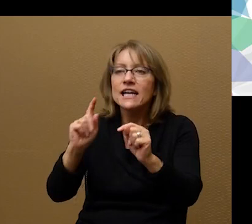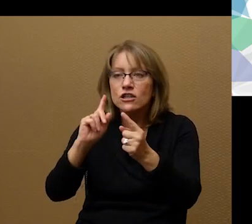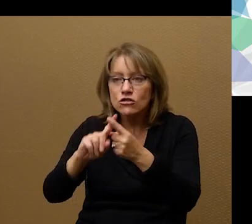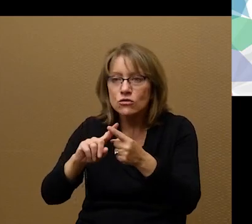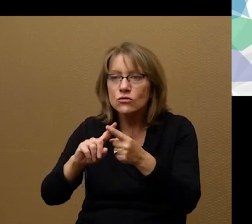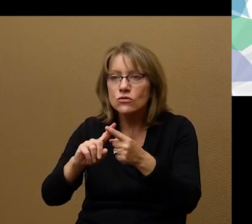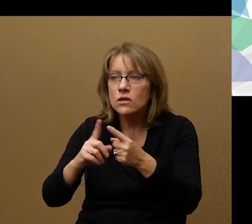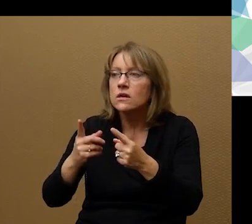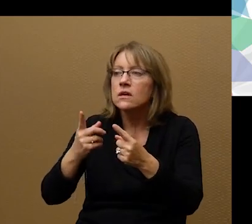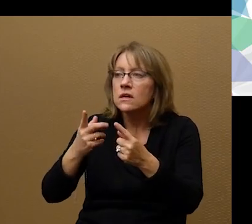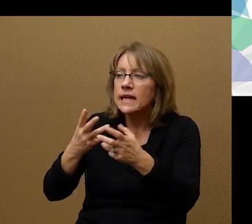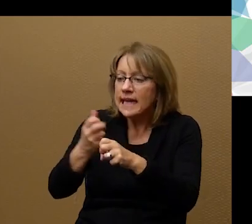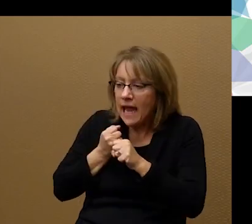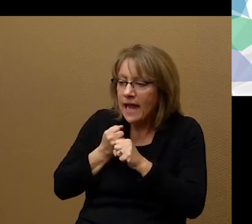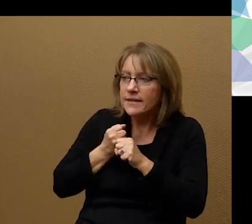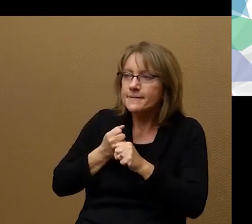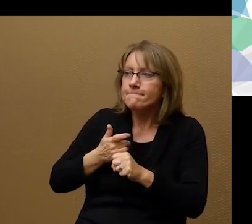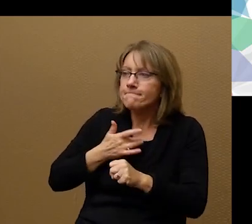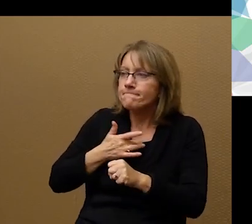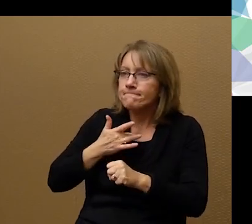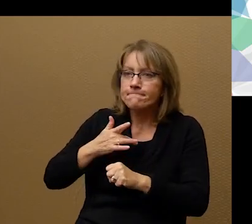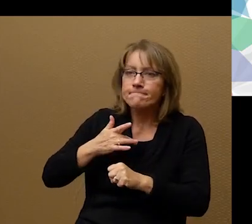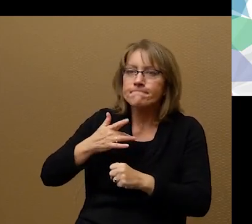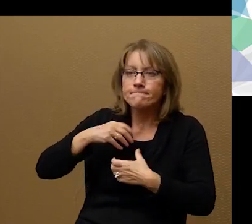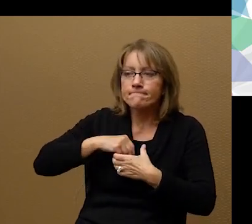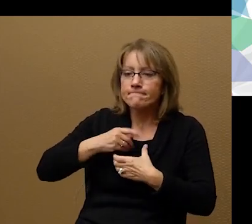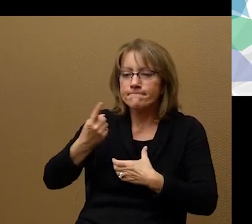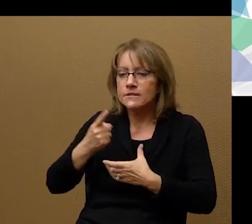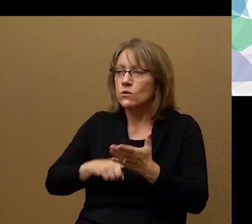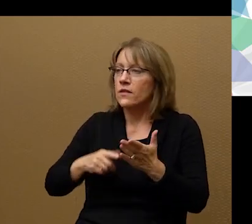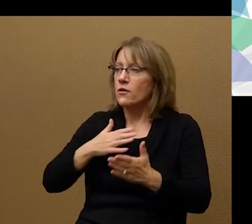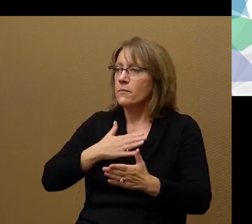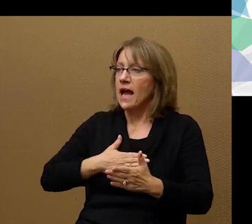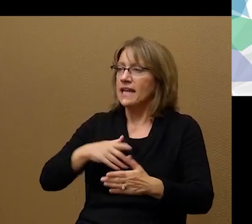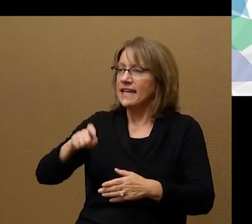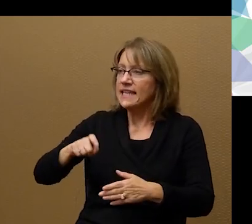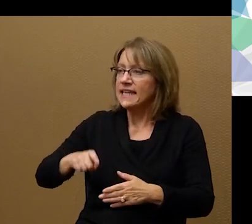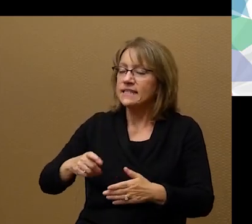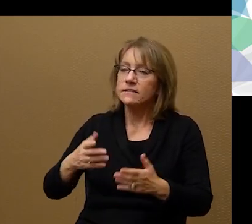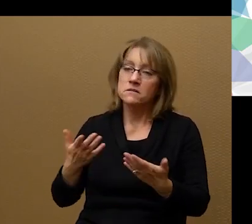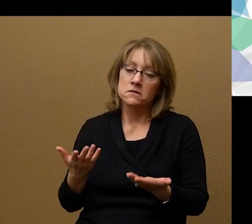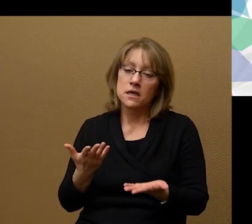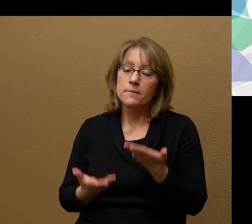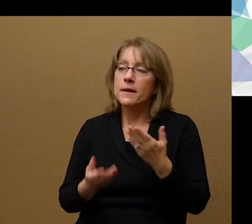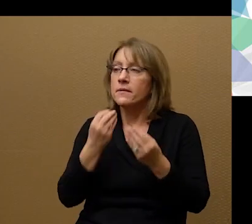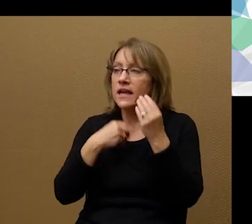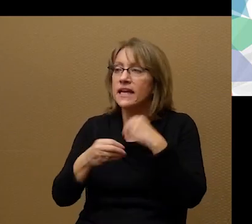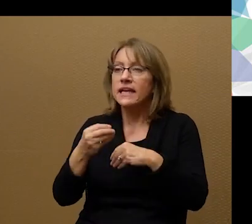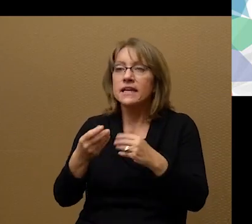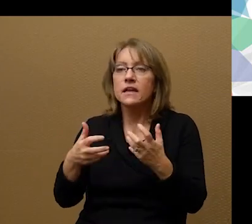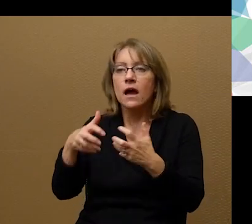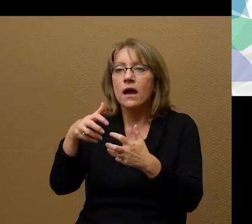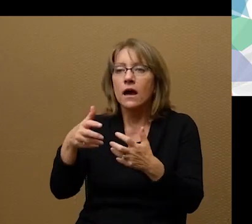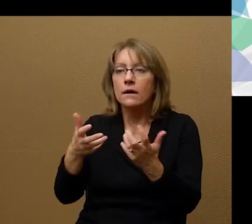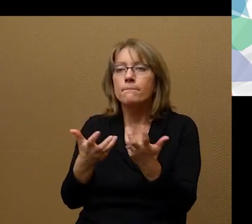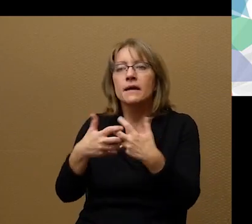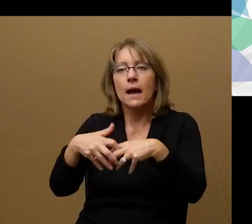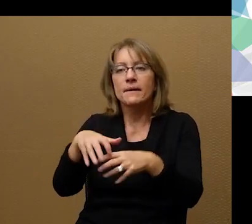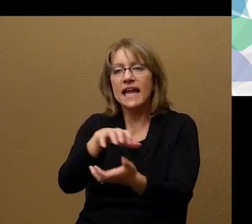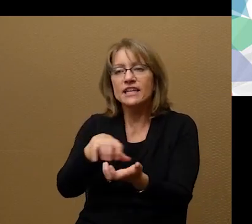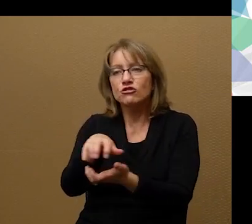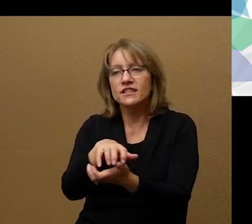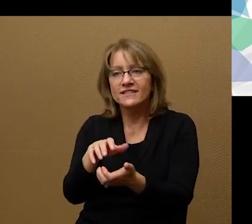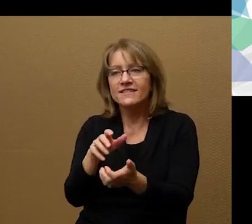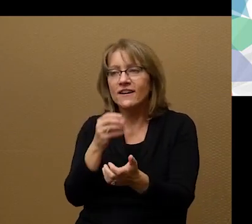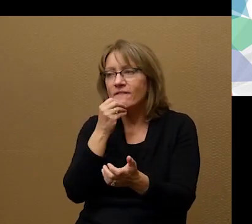give them the input that their body needs. They might eat mixed foods, several tastes and combinations. A